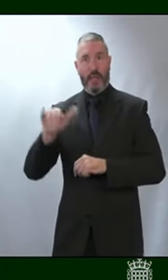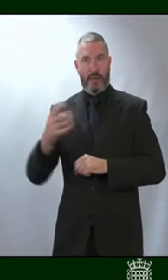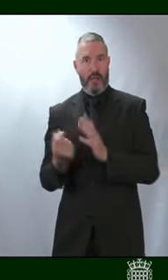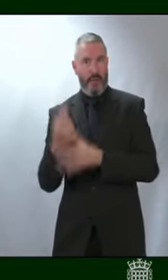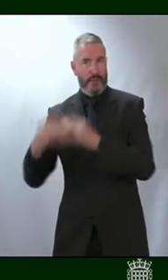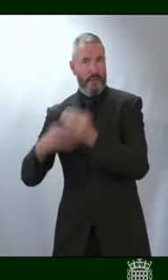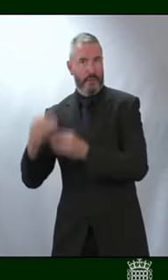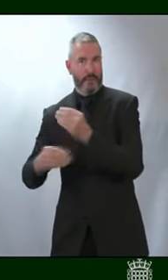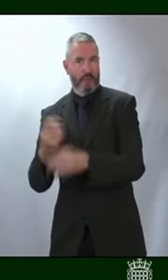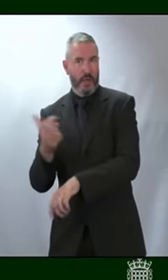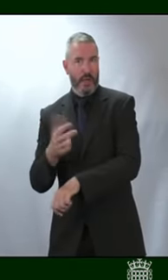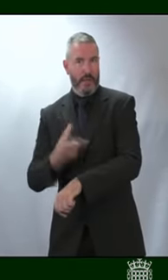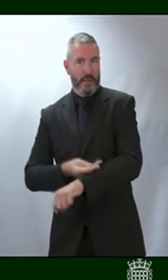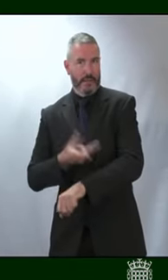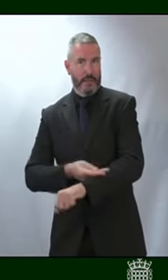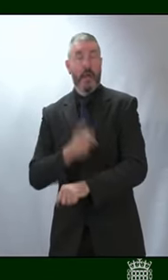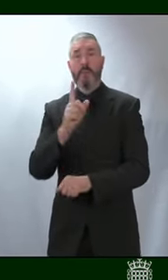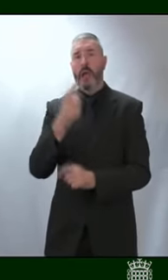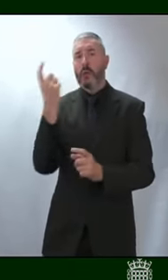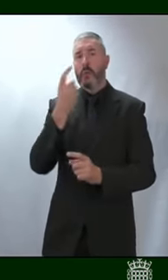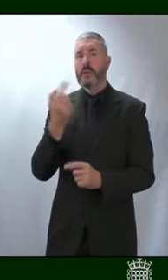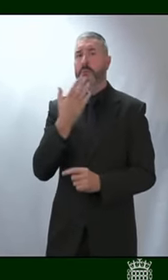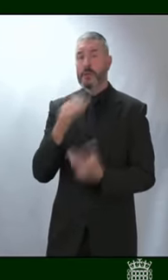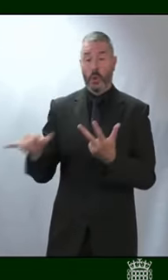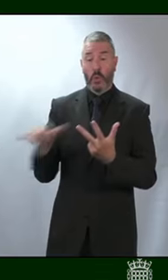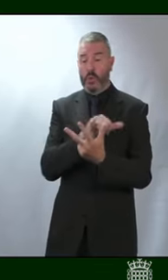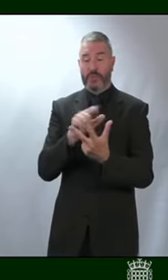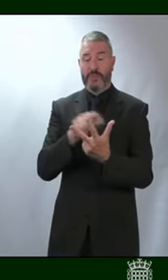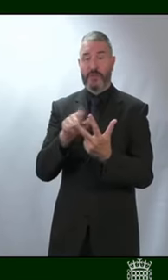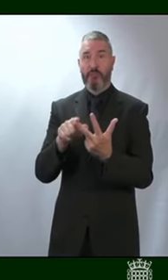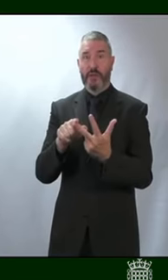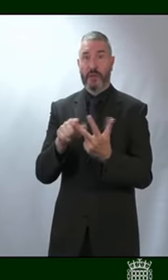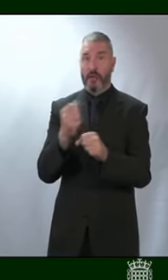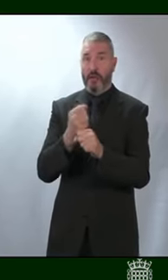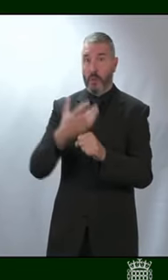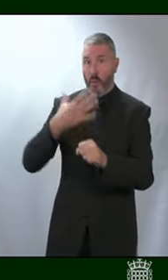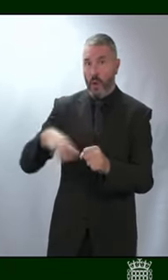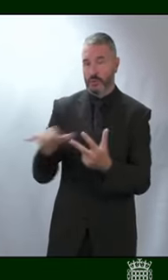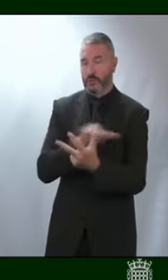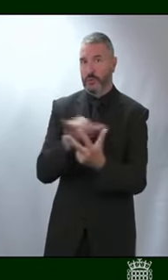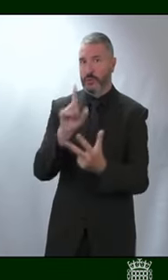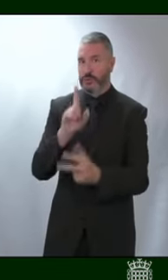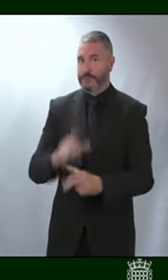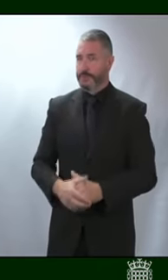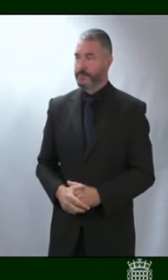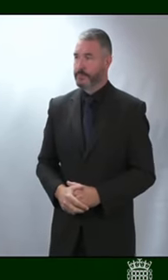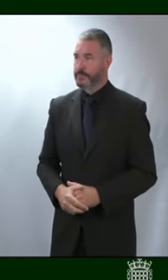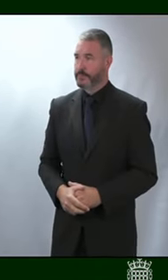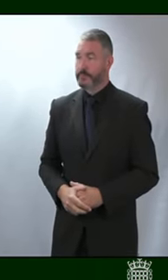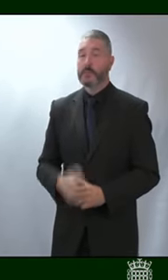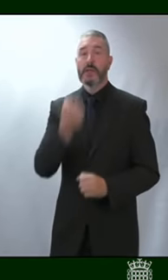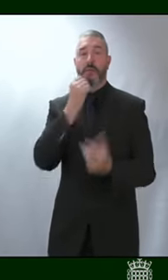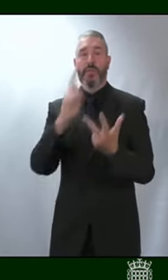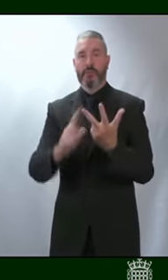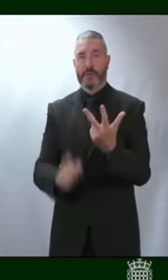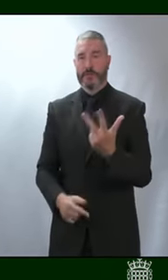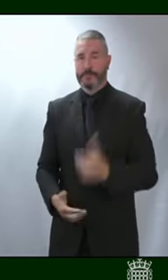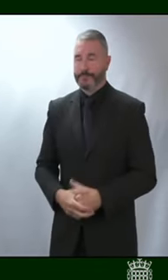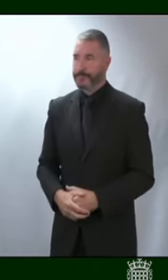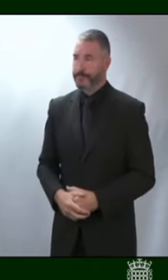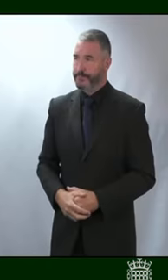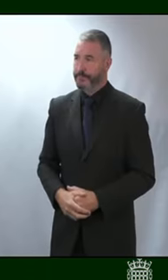my Right Honourable friend, the Prime Minister, tell me which one of these 3 routes is the government taking us? Prime Minister. Number 3, Mr. Speaker.